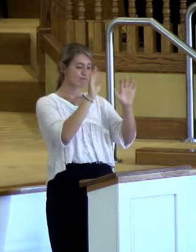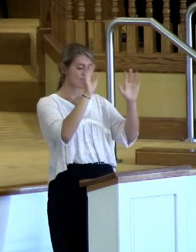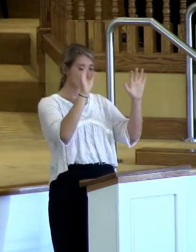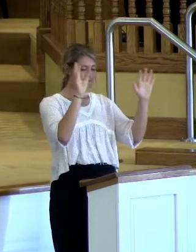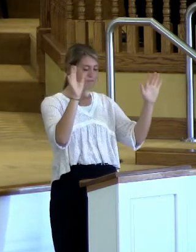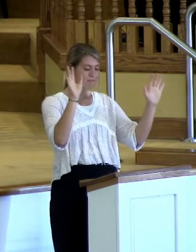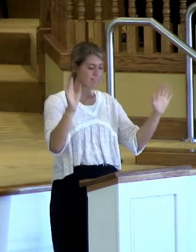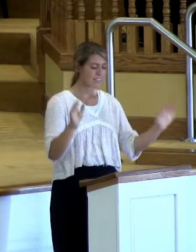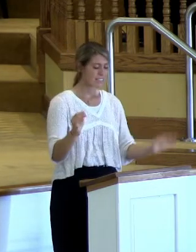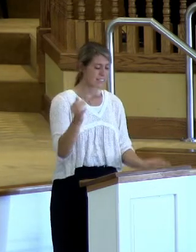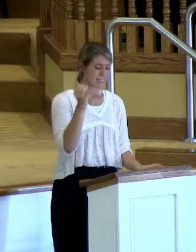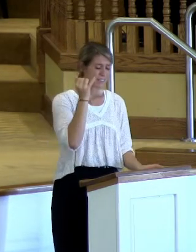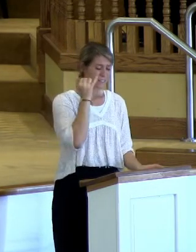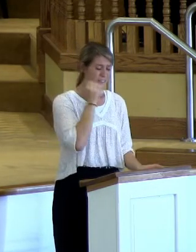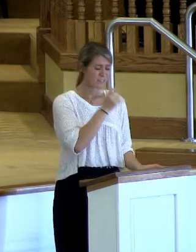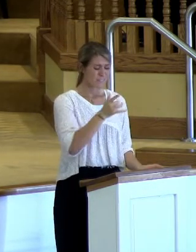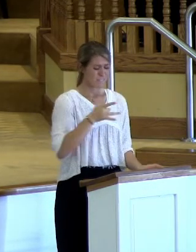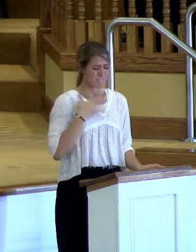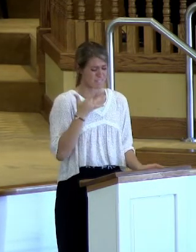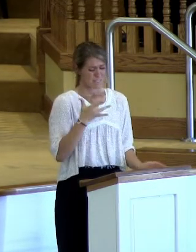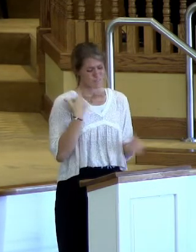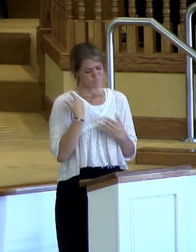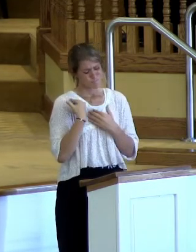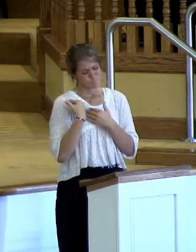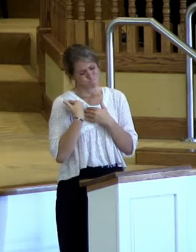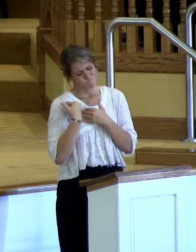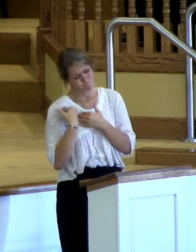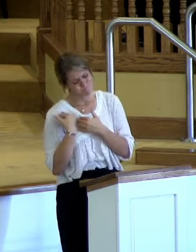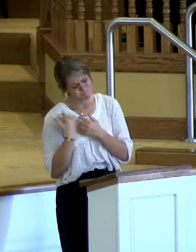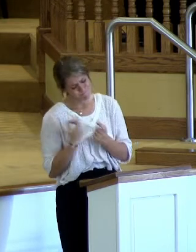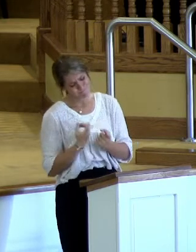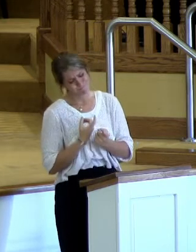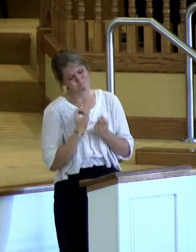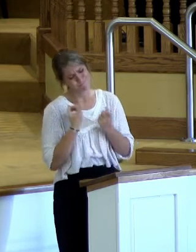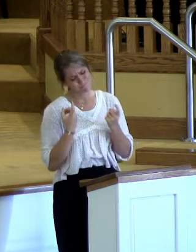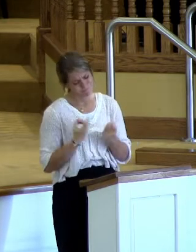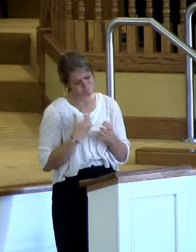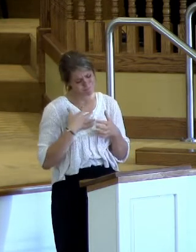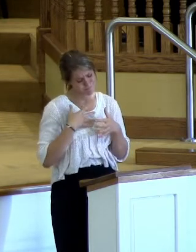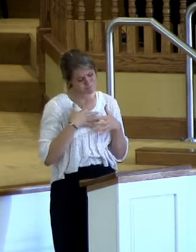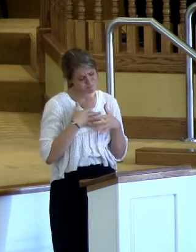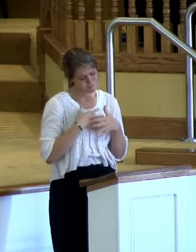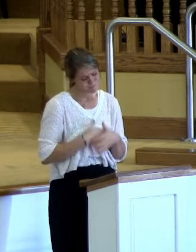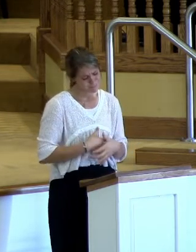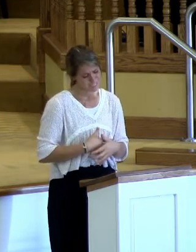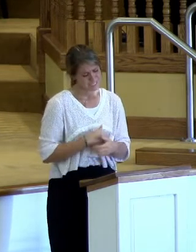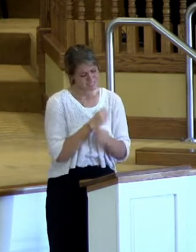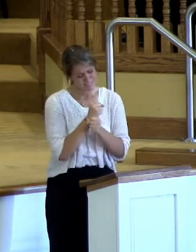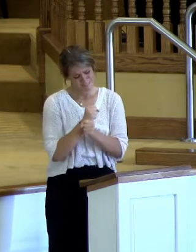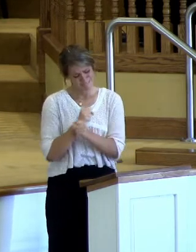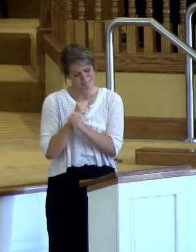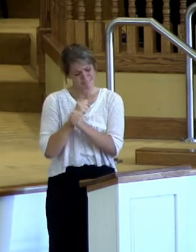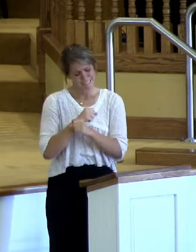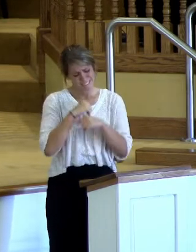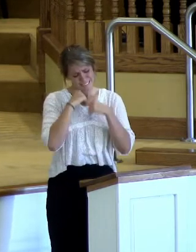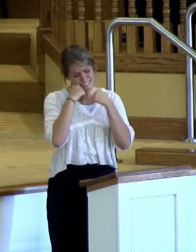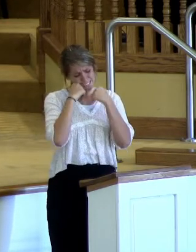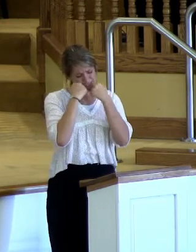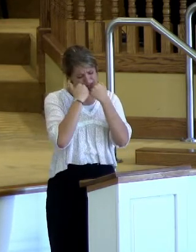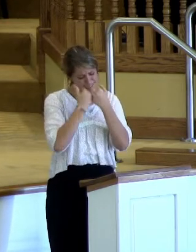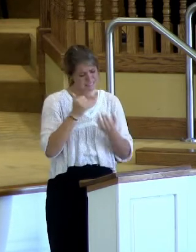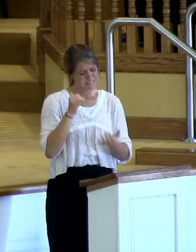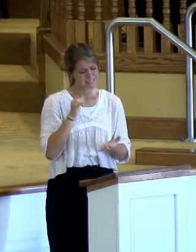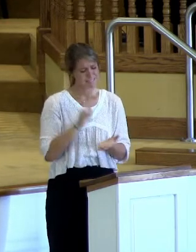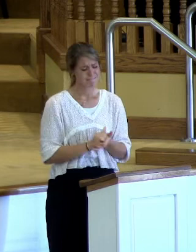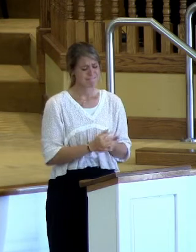light. If you have felt the weight of sin, bound by the